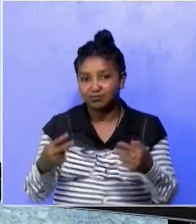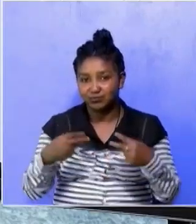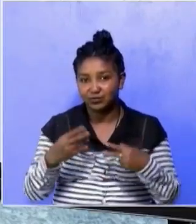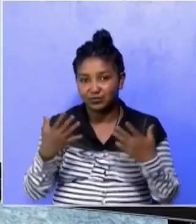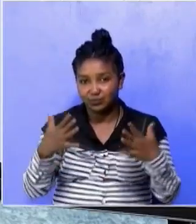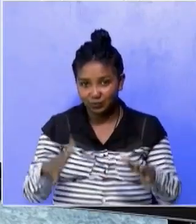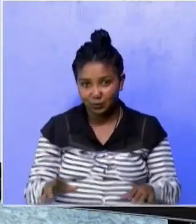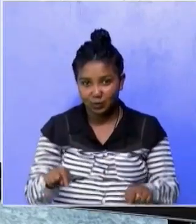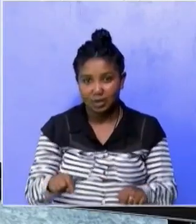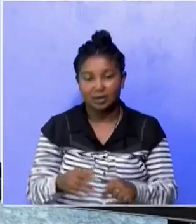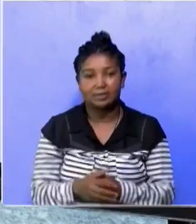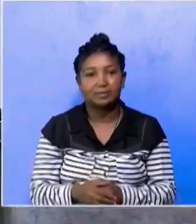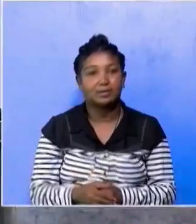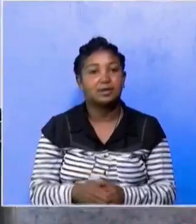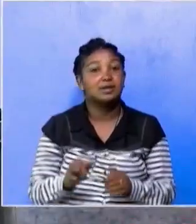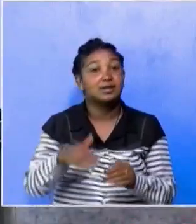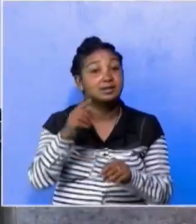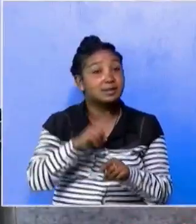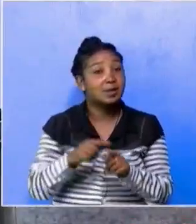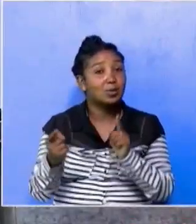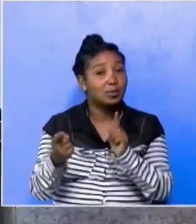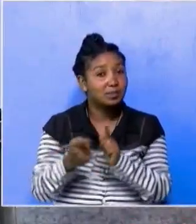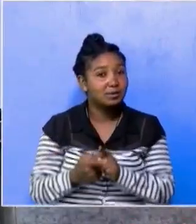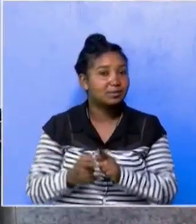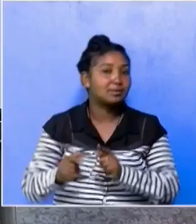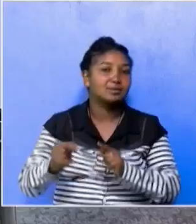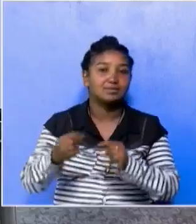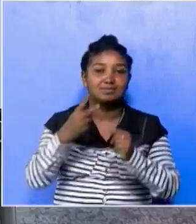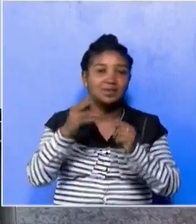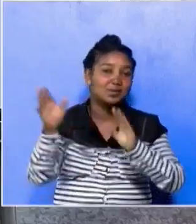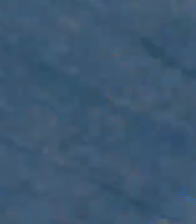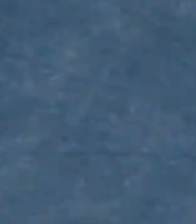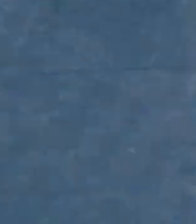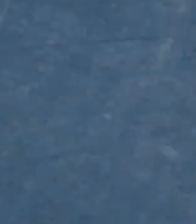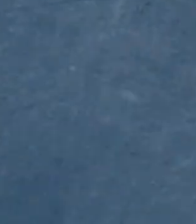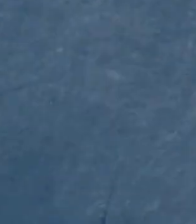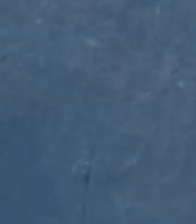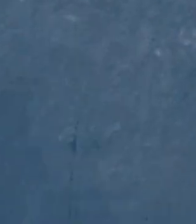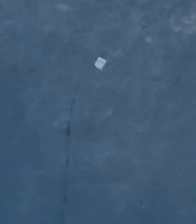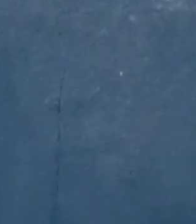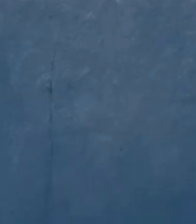all we have for today. Till we meet next time. See you students. Goodbye.